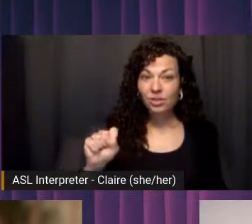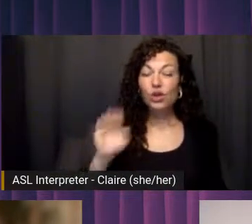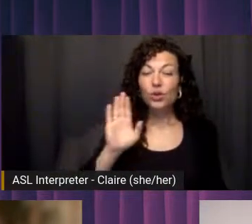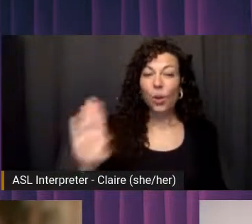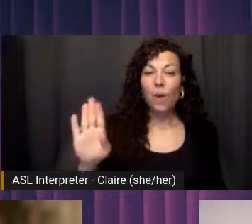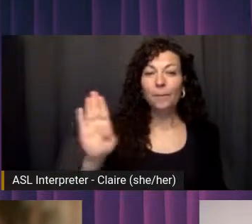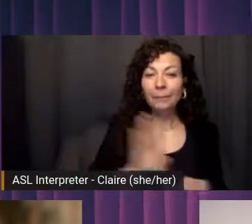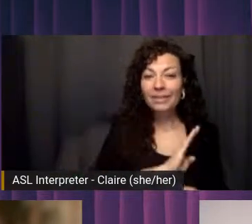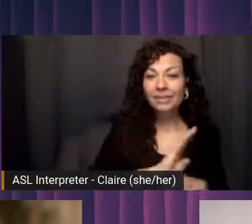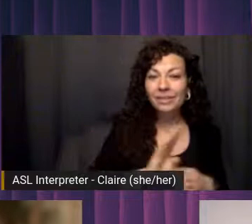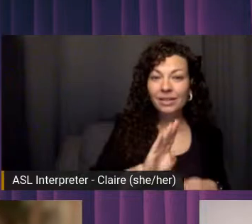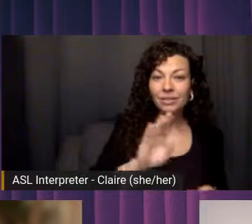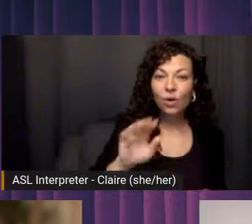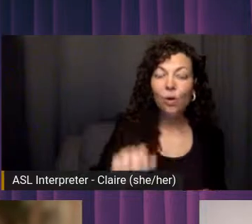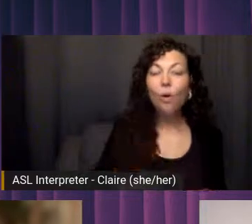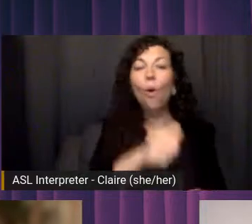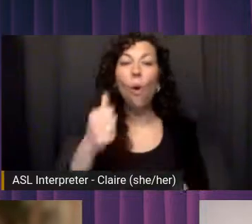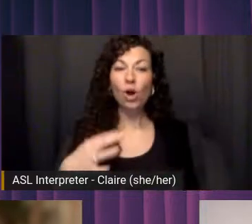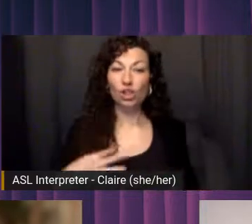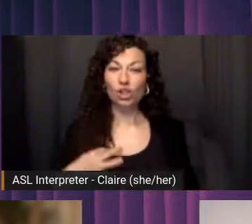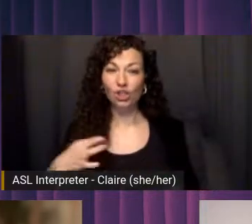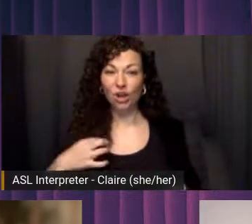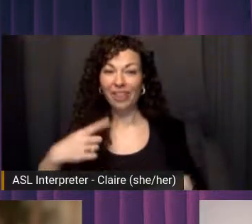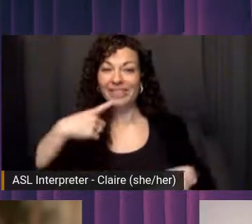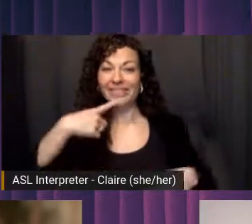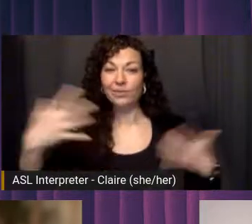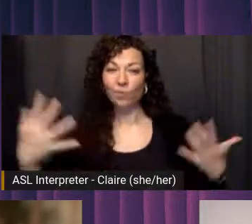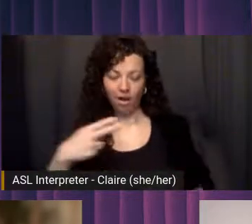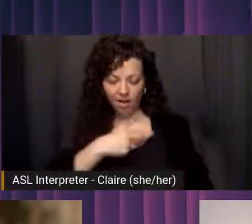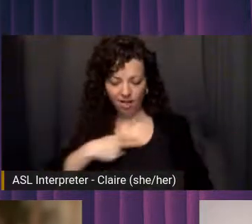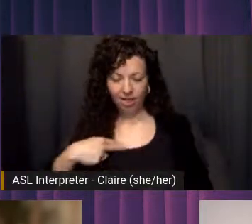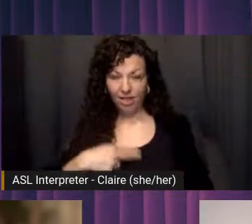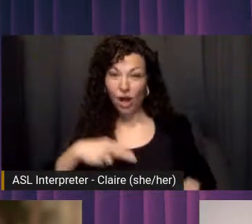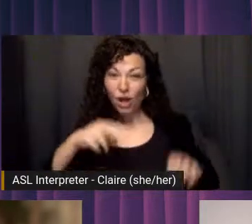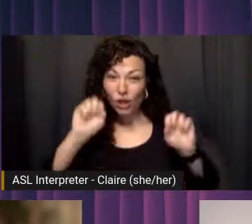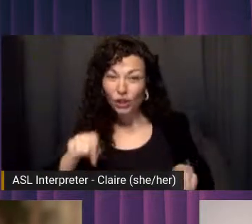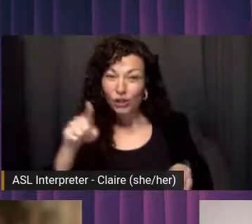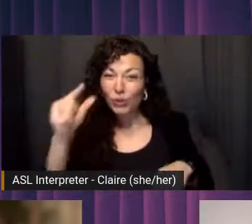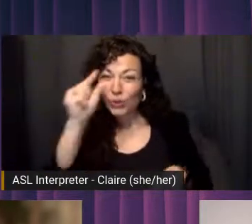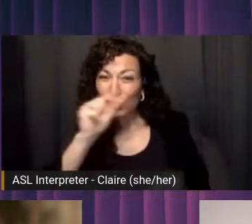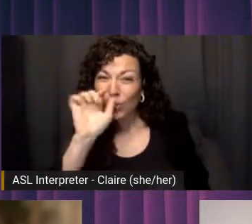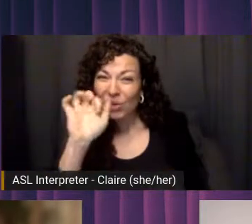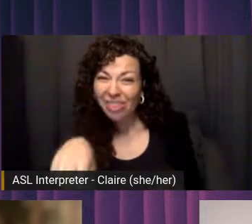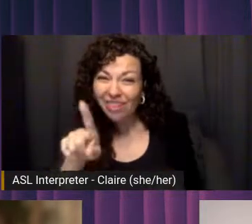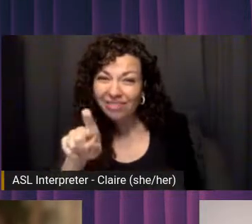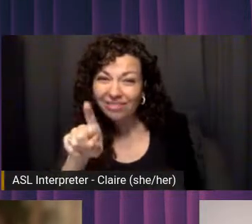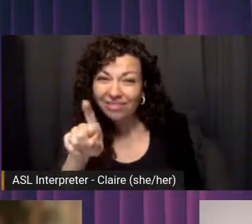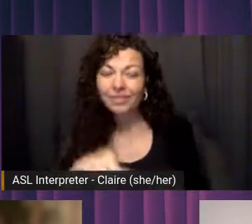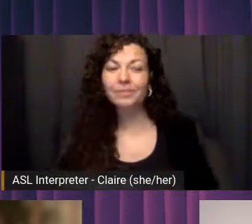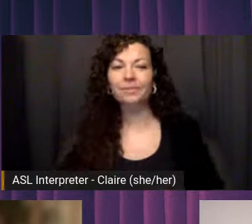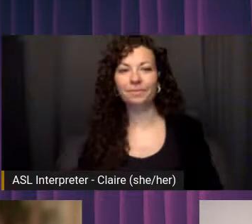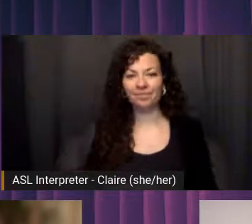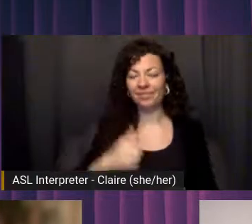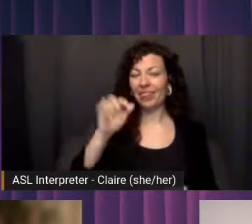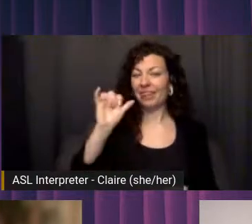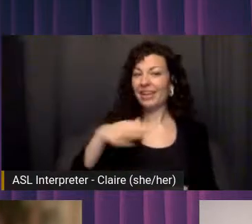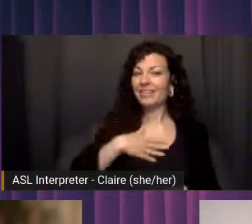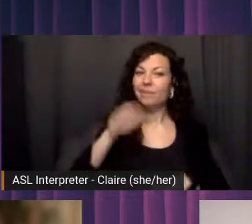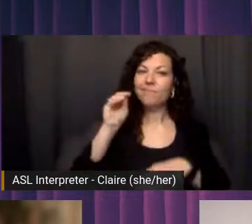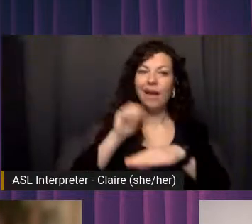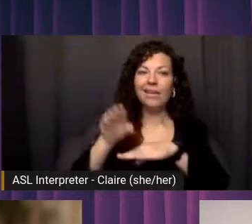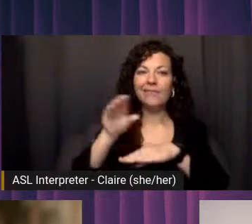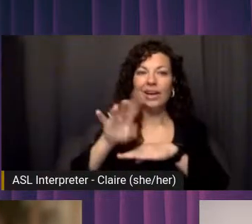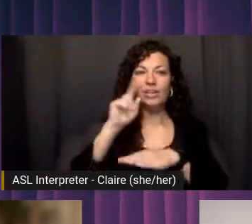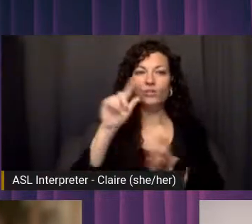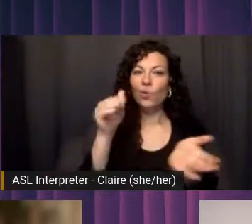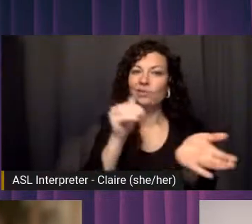One's the front, one's the back. Yeah, like, that's also my advice to medical providers who are supporting and working with trans and non-binary folks,